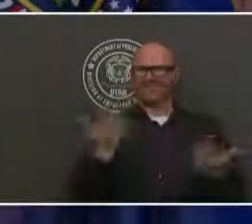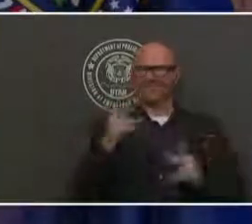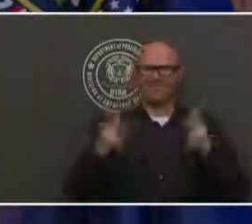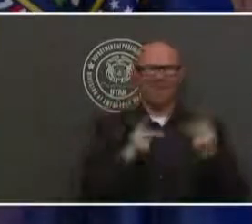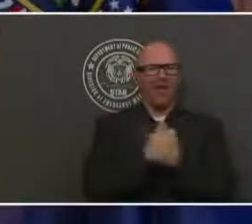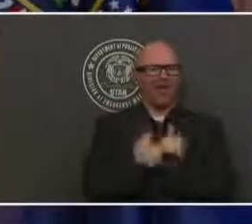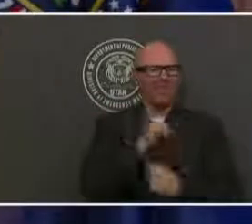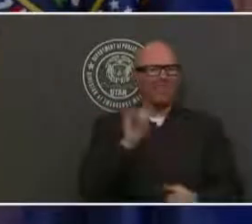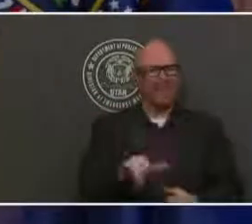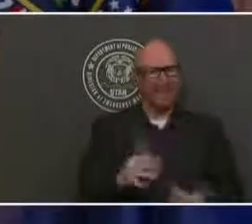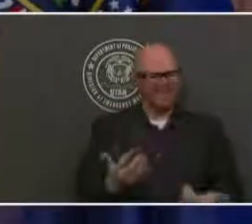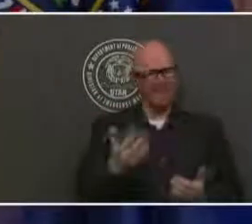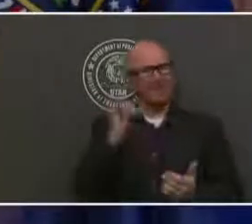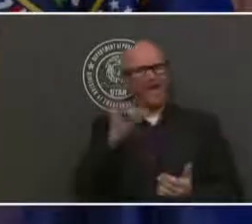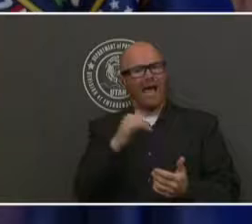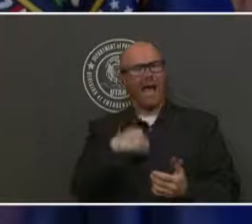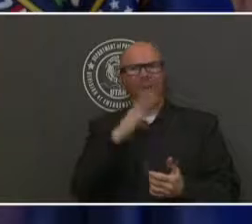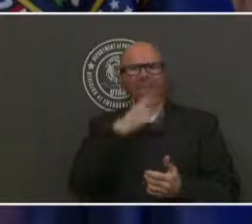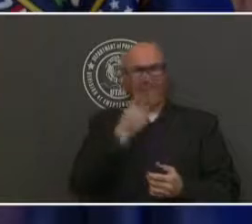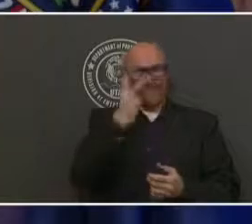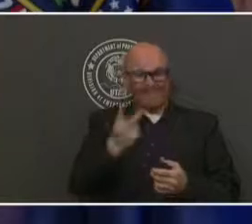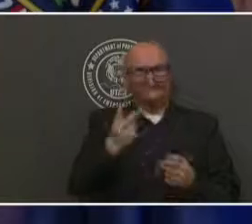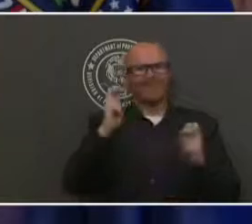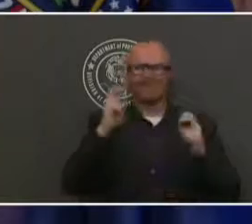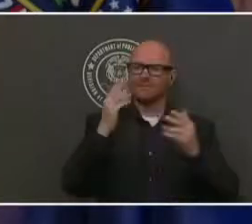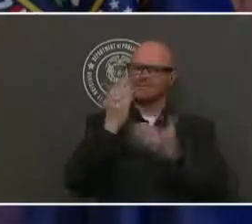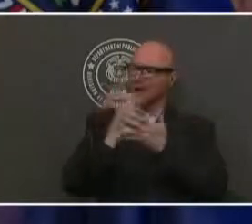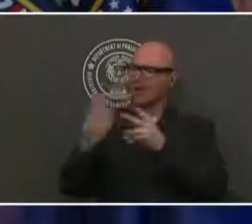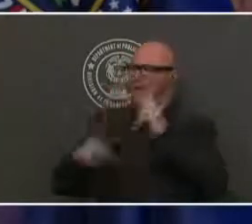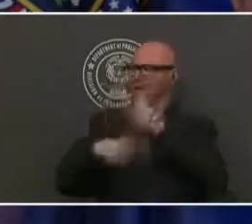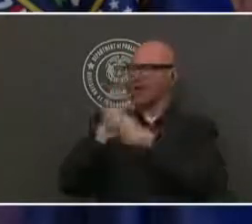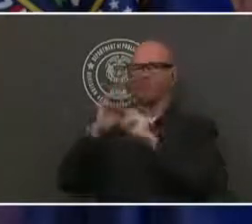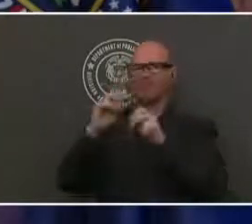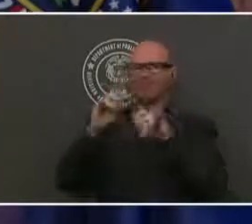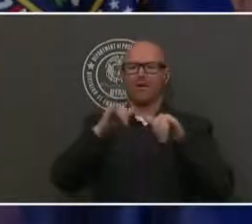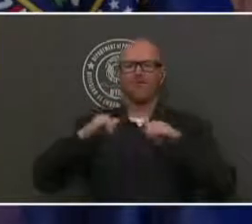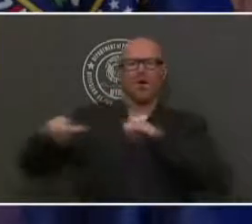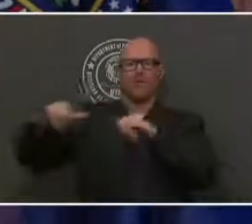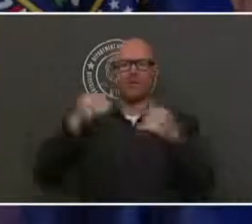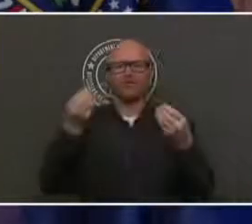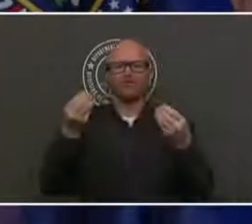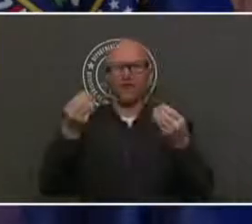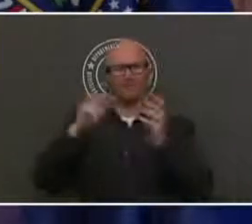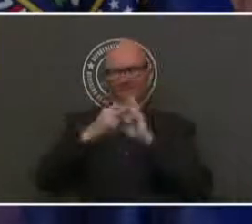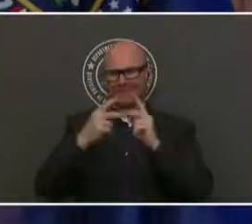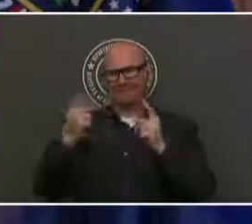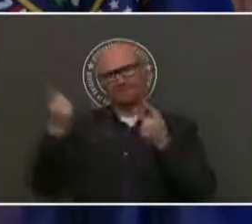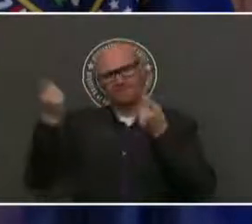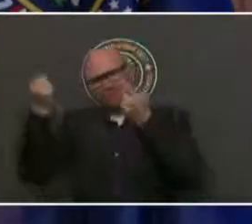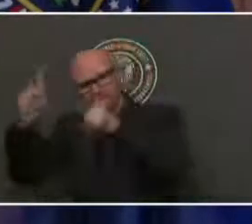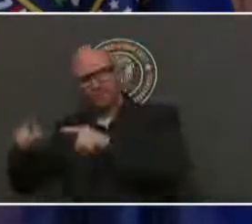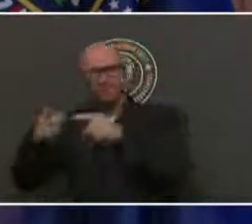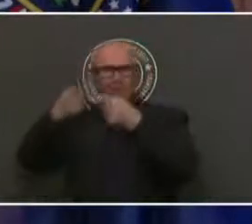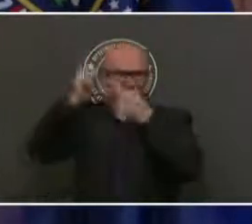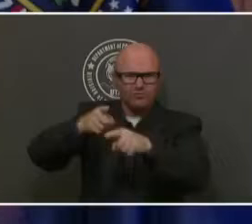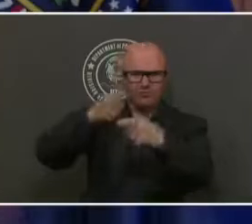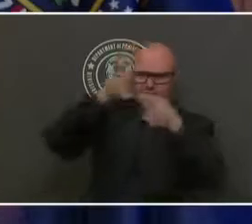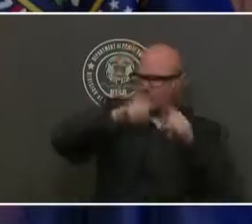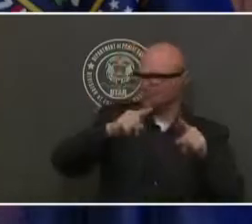what I want to see, and I'm very hopeful. But what I'm saying is, and what I was asked is, if that doesn't